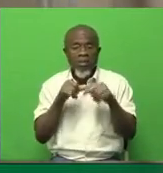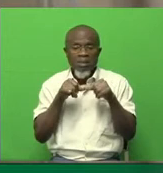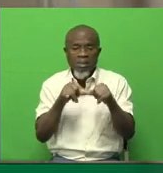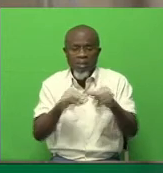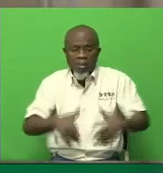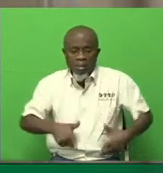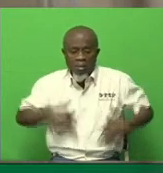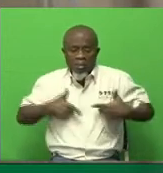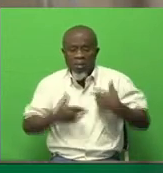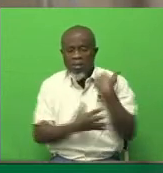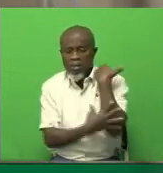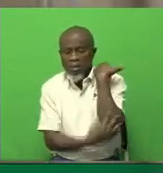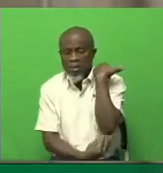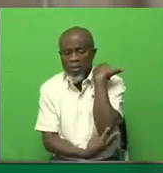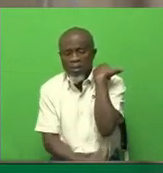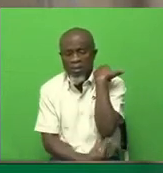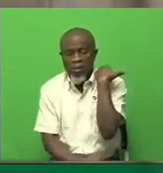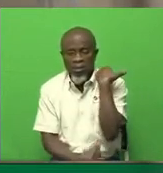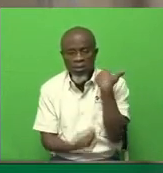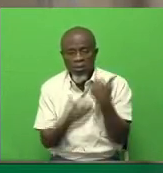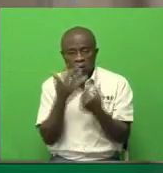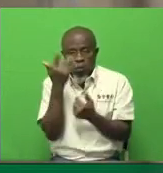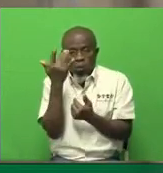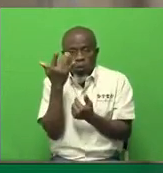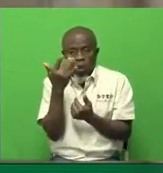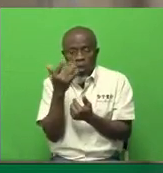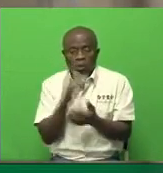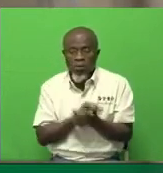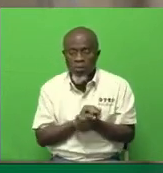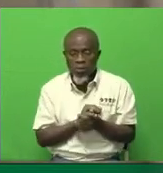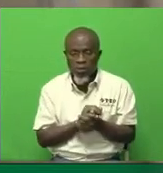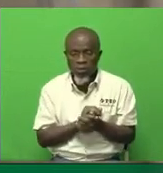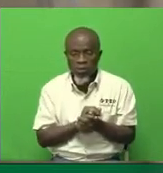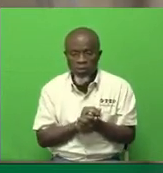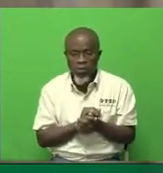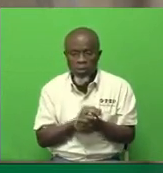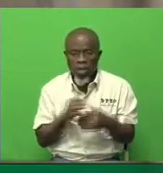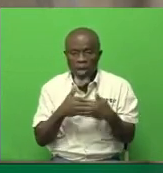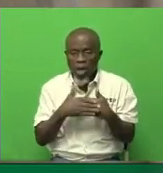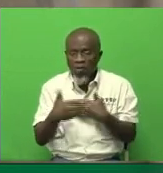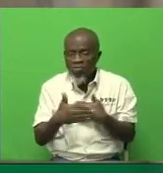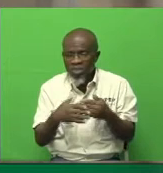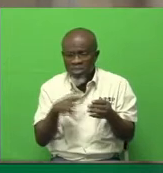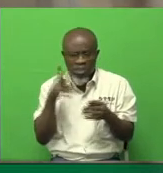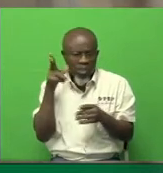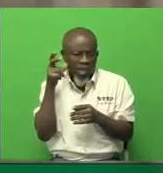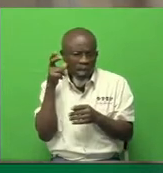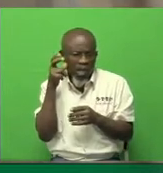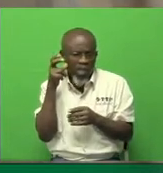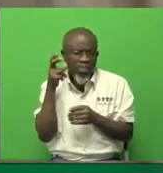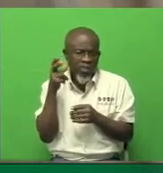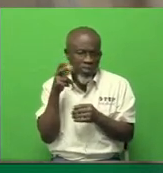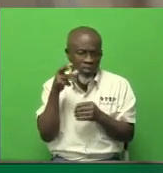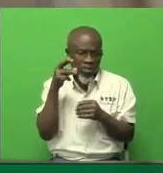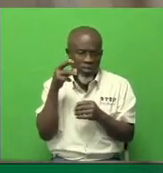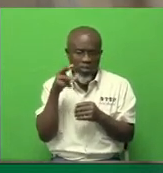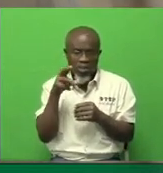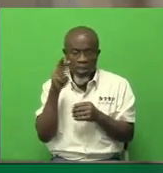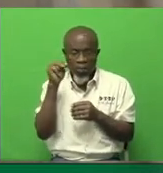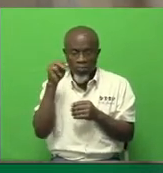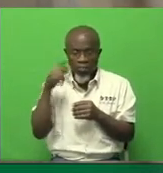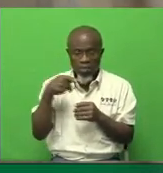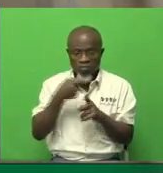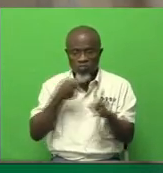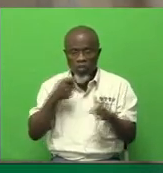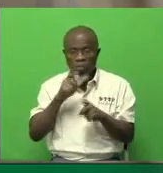poverty Mr Deputy speaker after listening to the presentation made by the member Filipino Bonnet West I